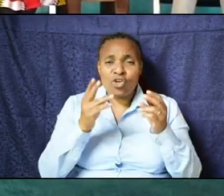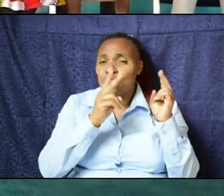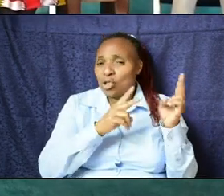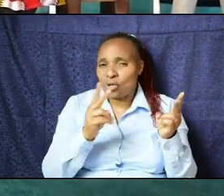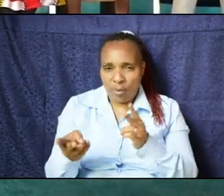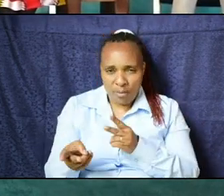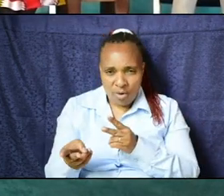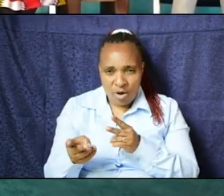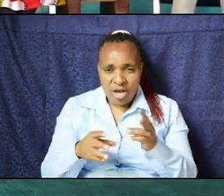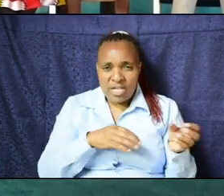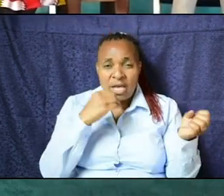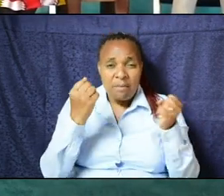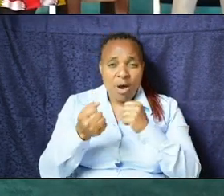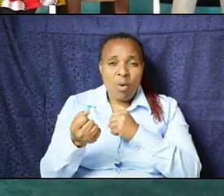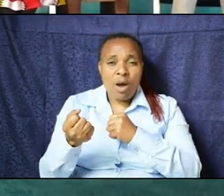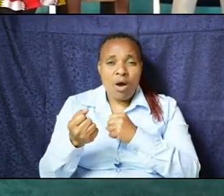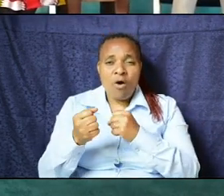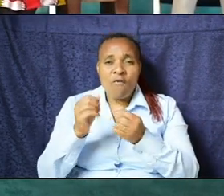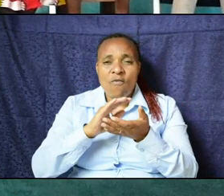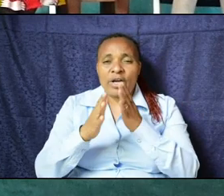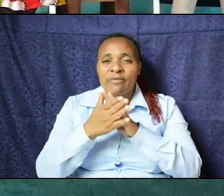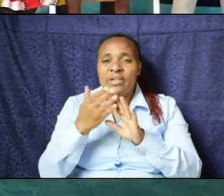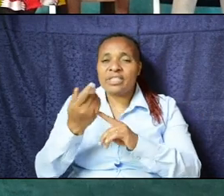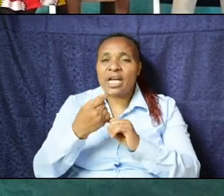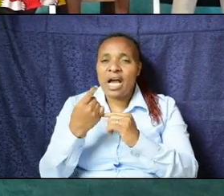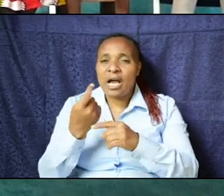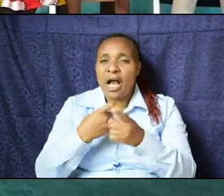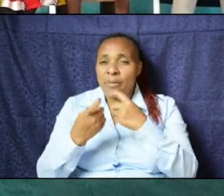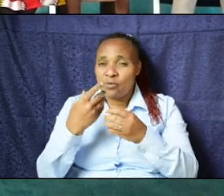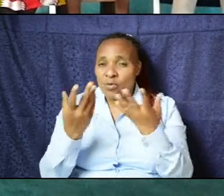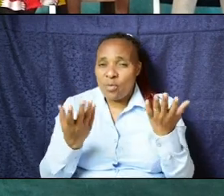that the power of forgiveness comes from God.